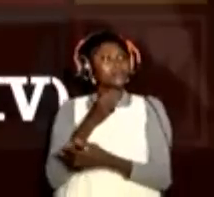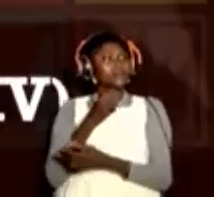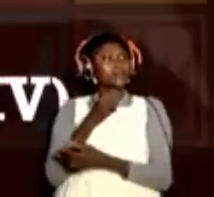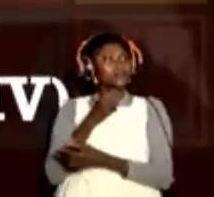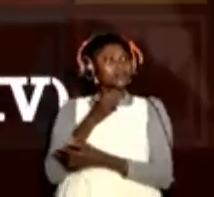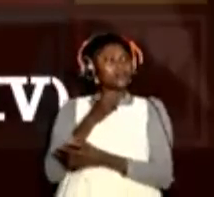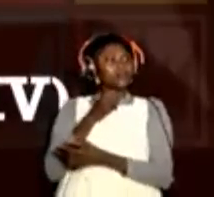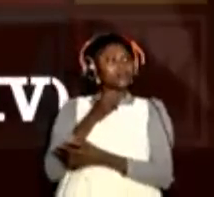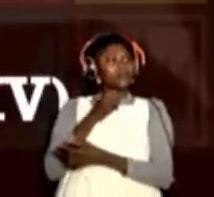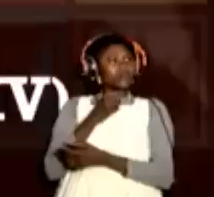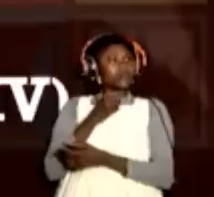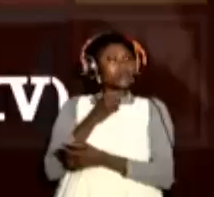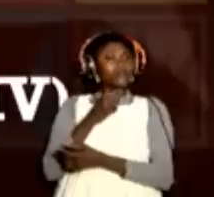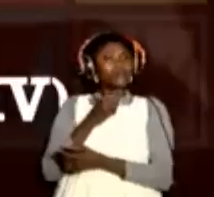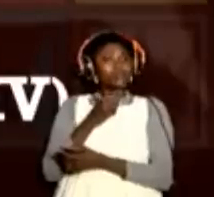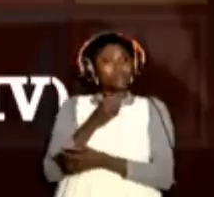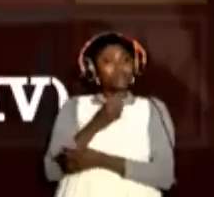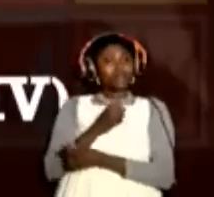Any good news?